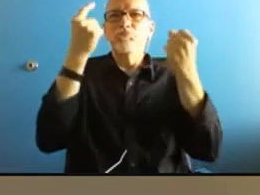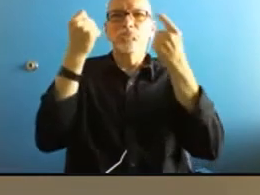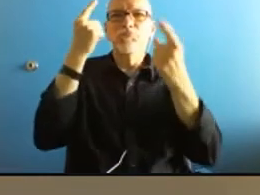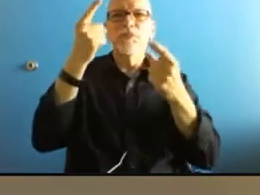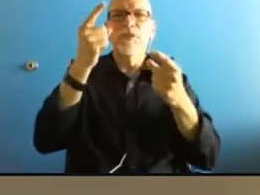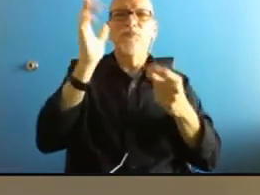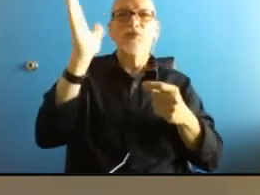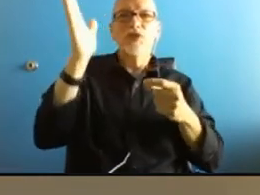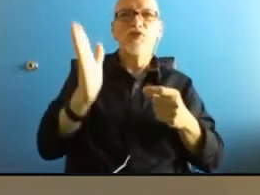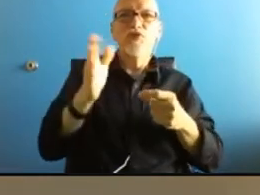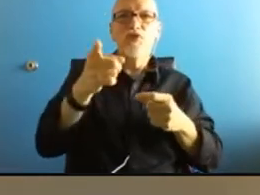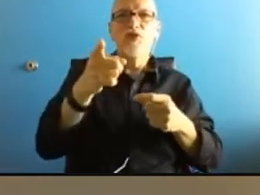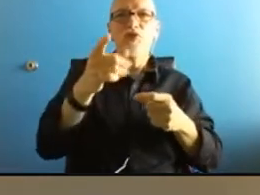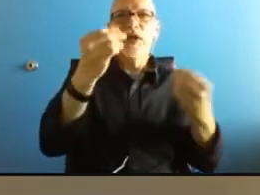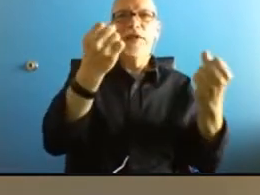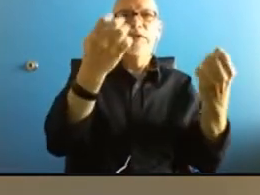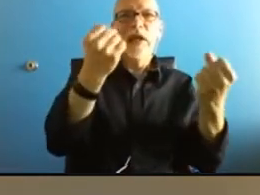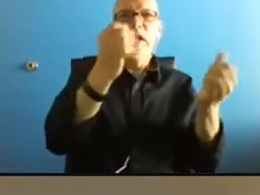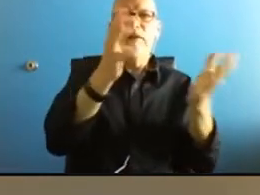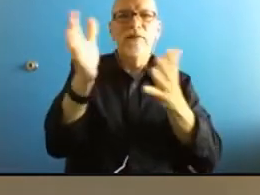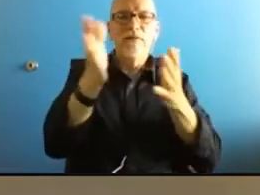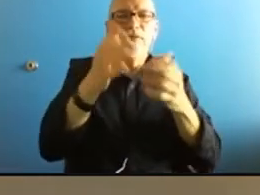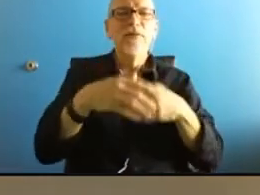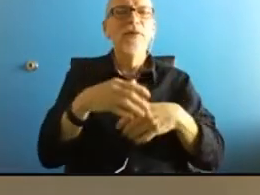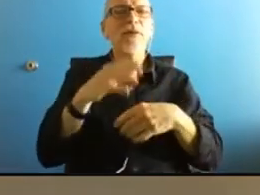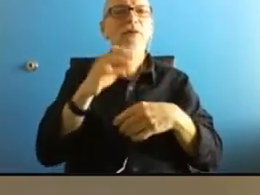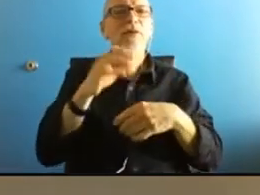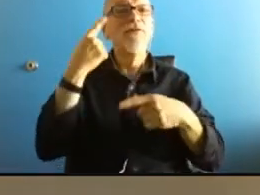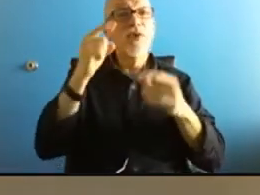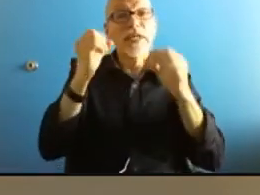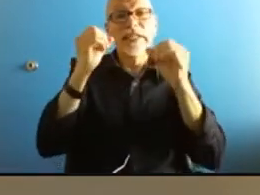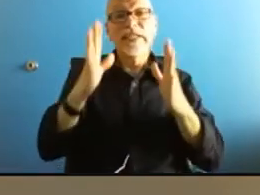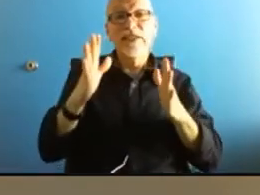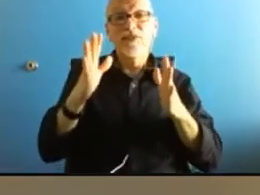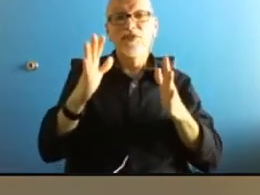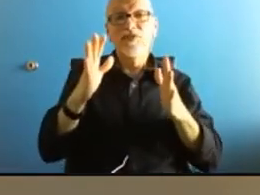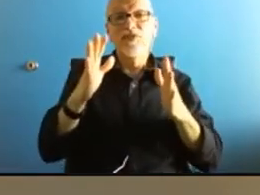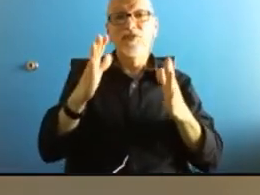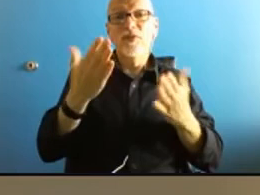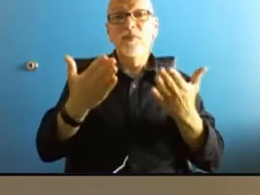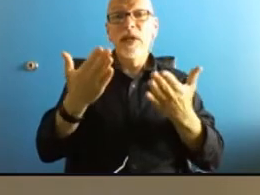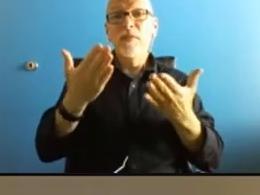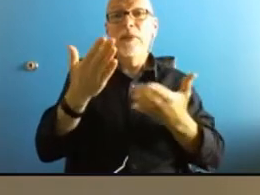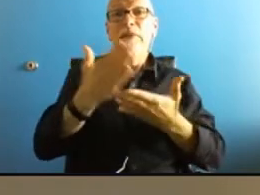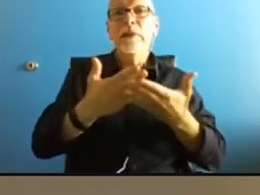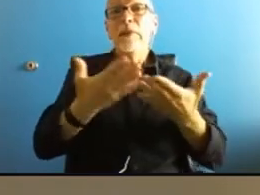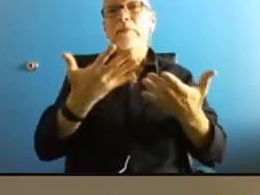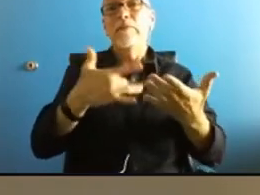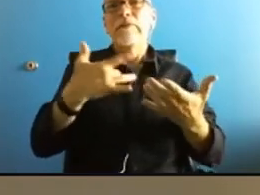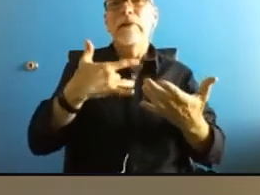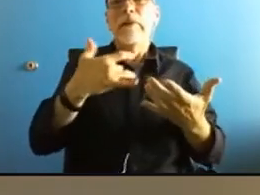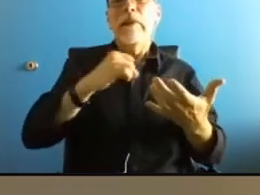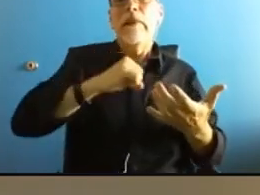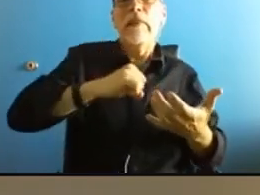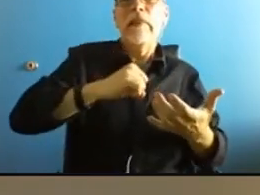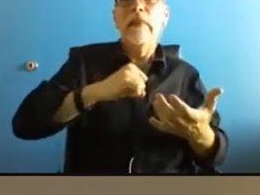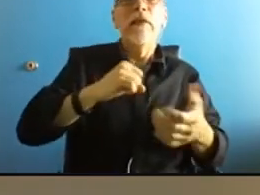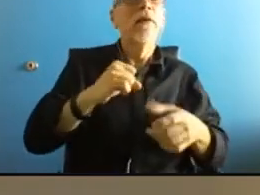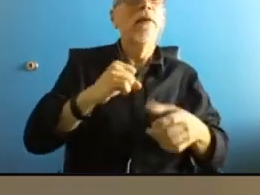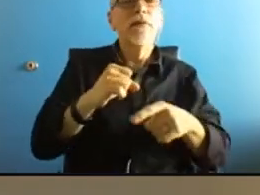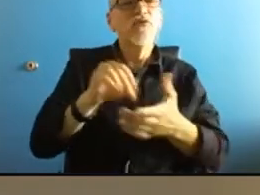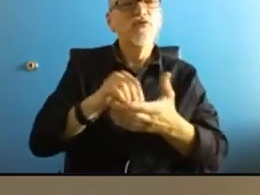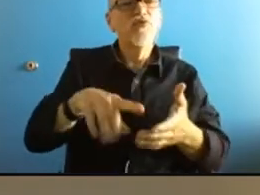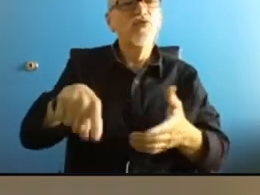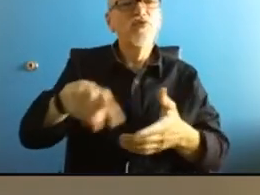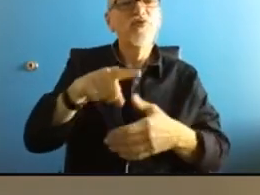and the signer as well. So for teachers that may be a little bit standoffish, these students naturally have adapted